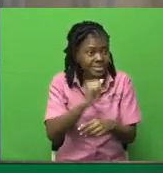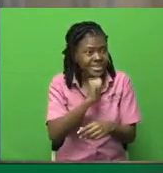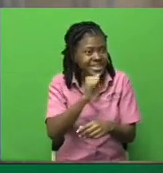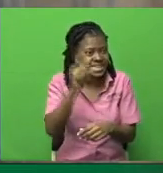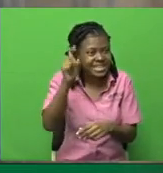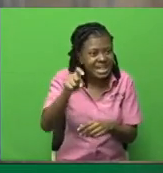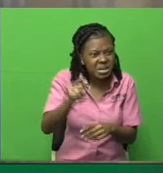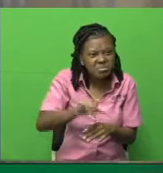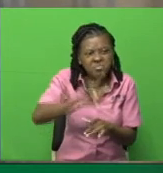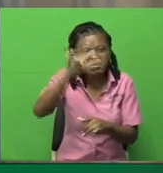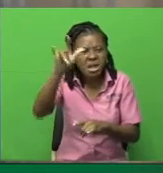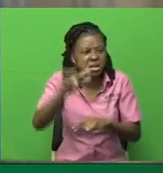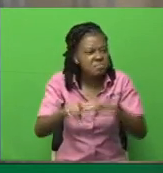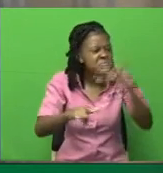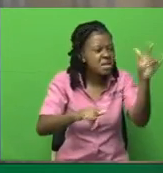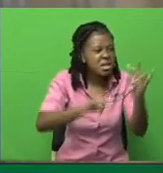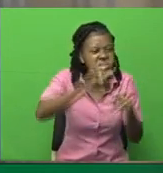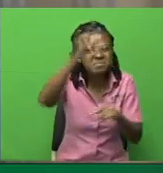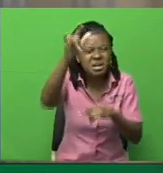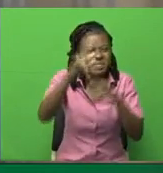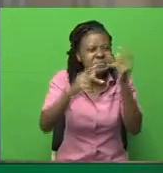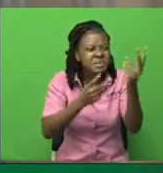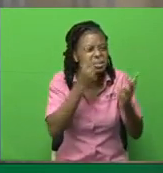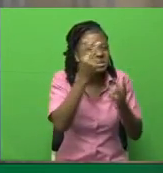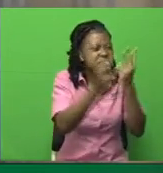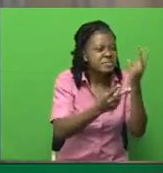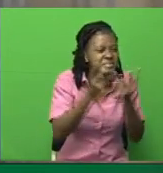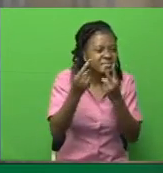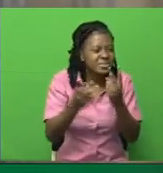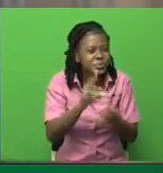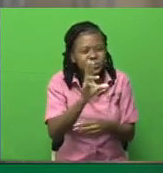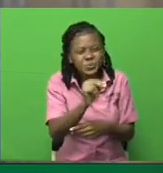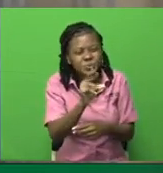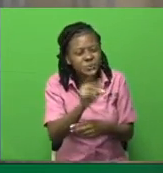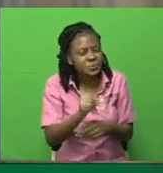are known parts are known